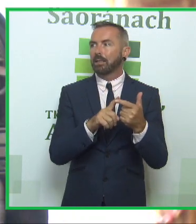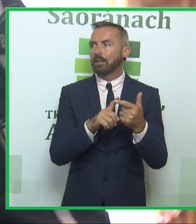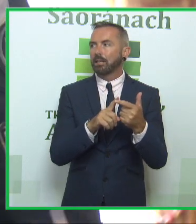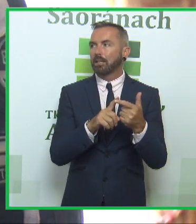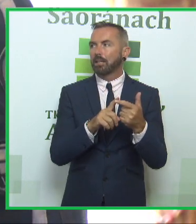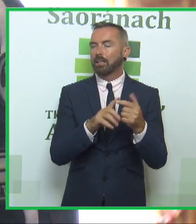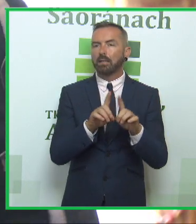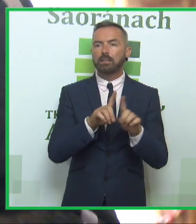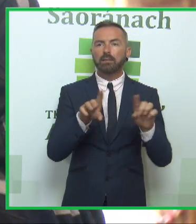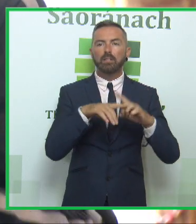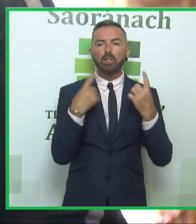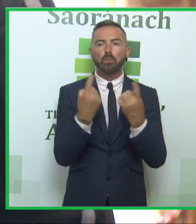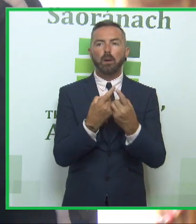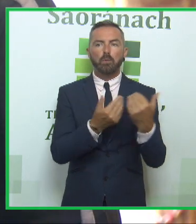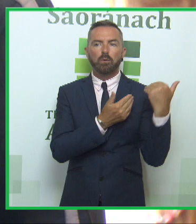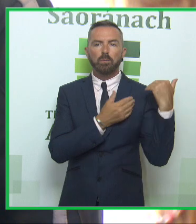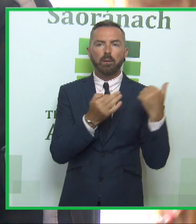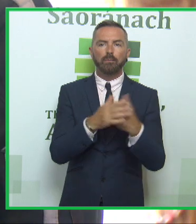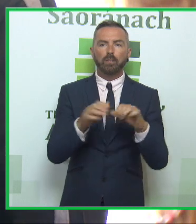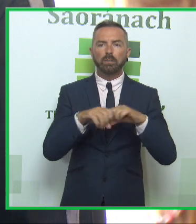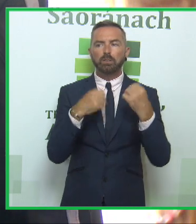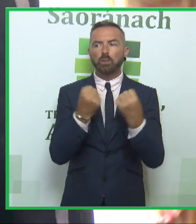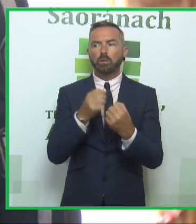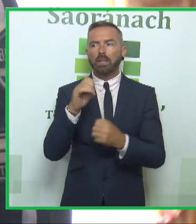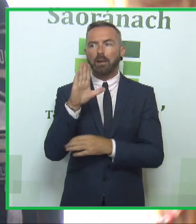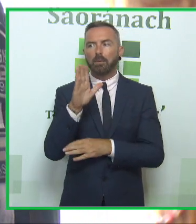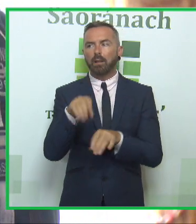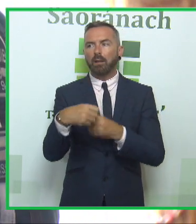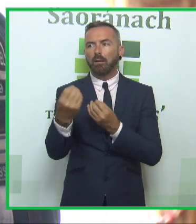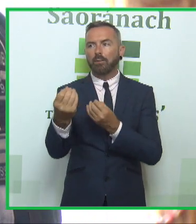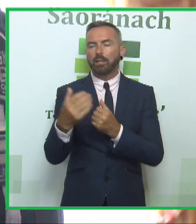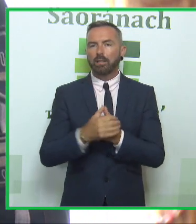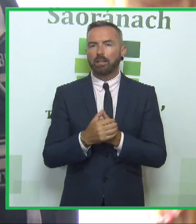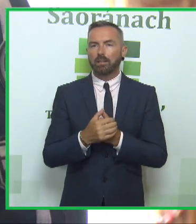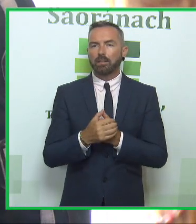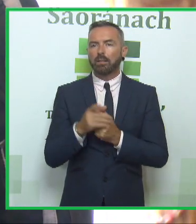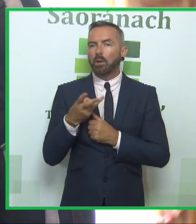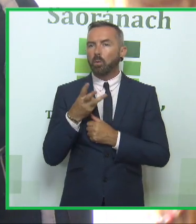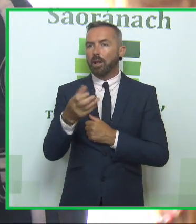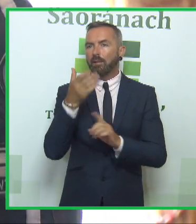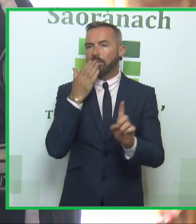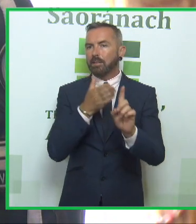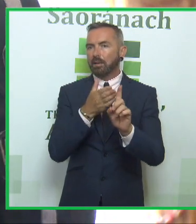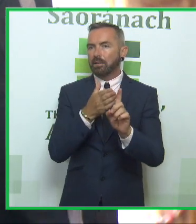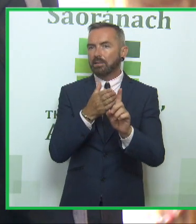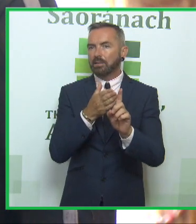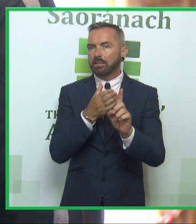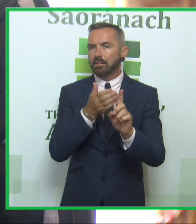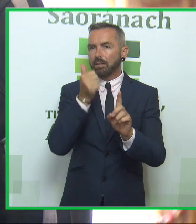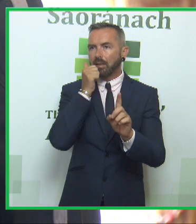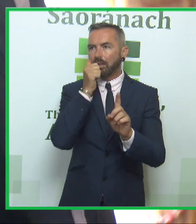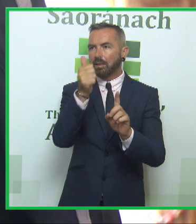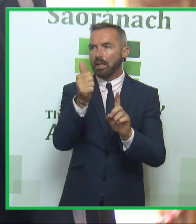the different department responsible for social capital offering will have targets that allow